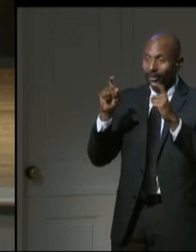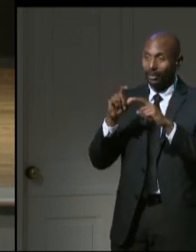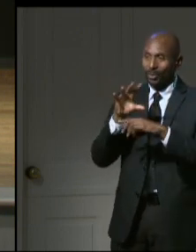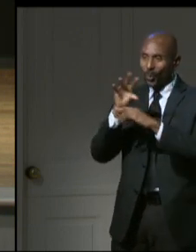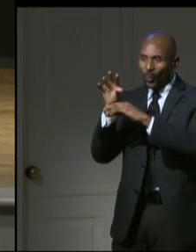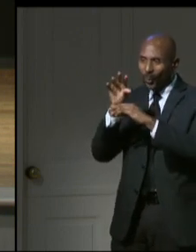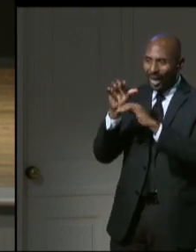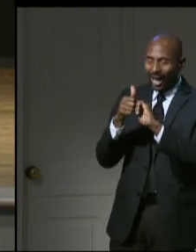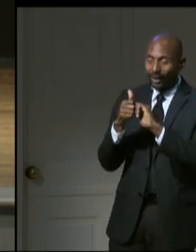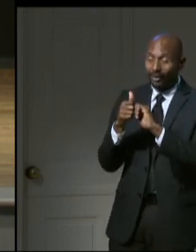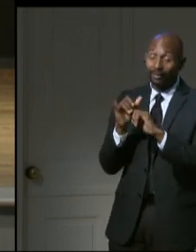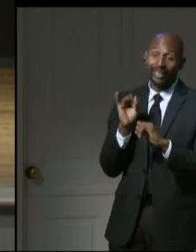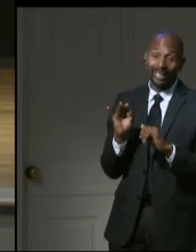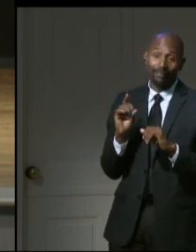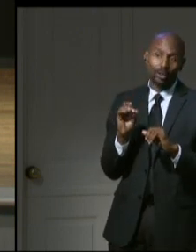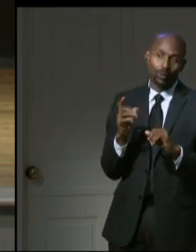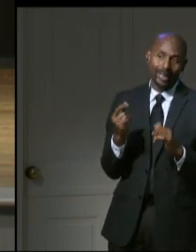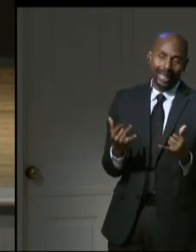way less time.